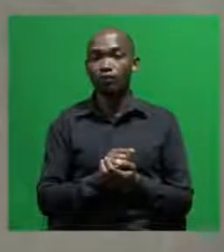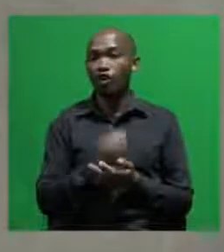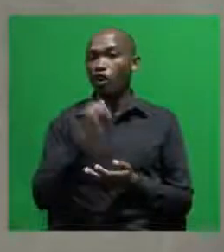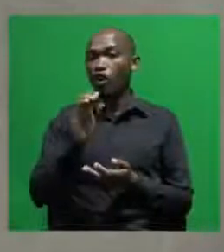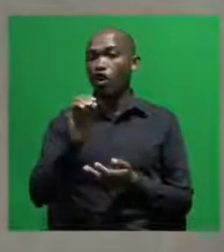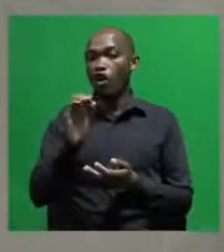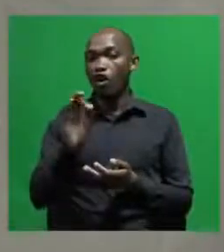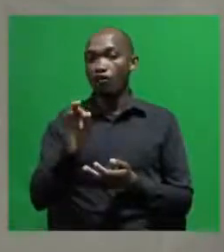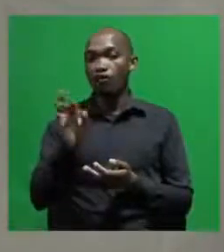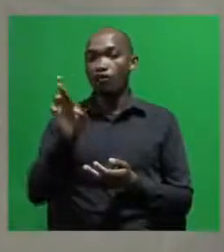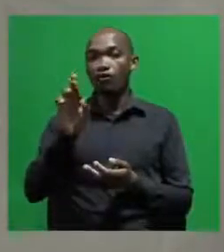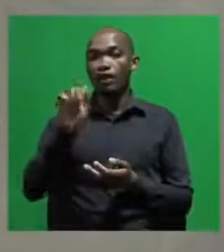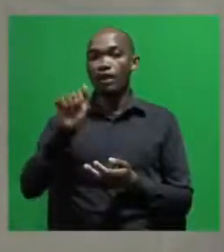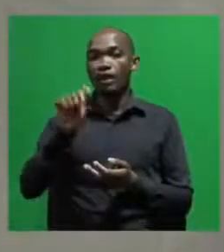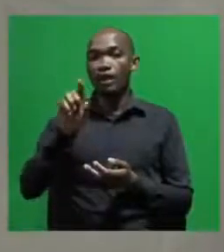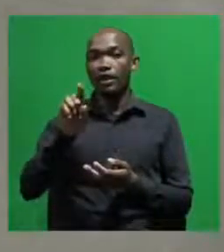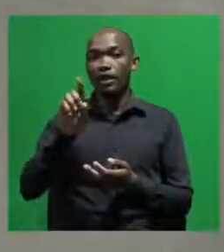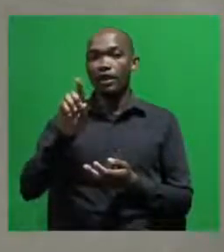of radius